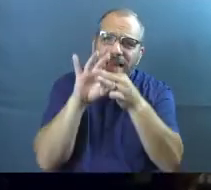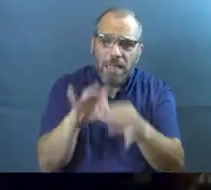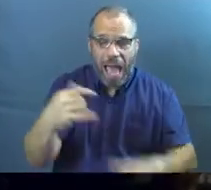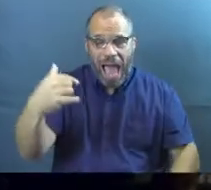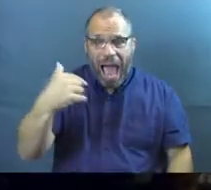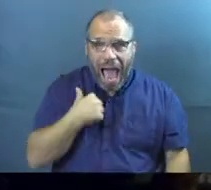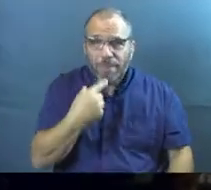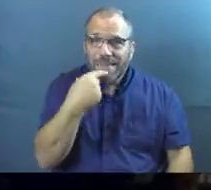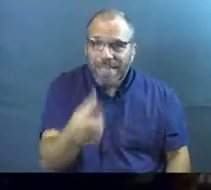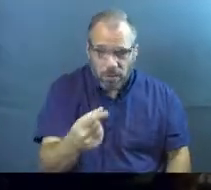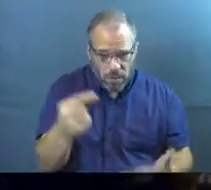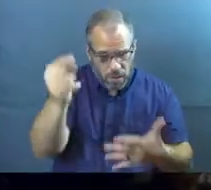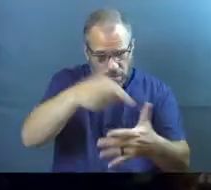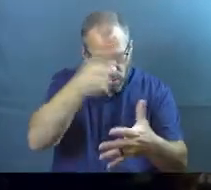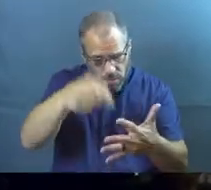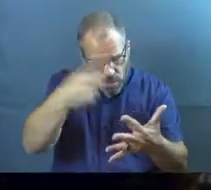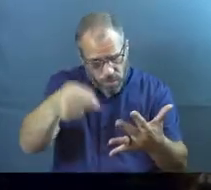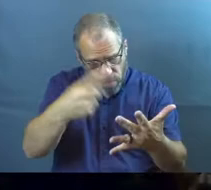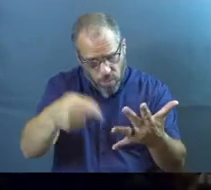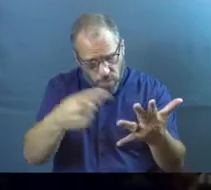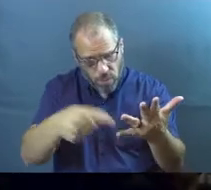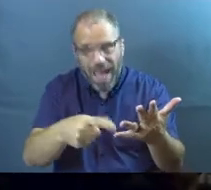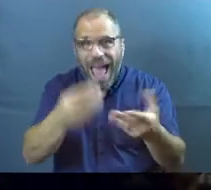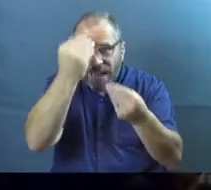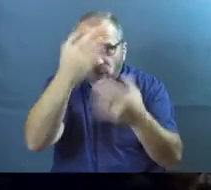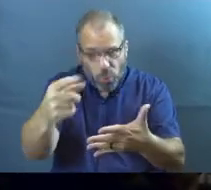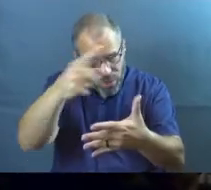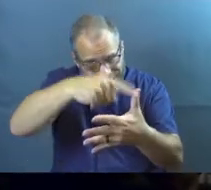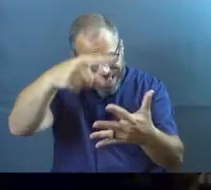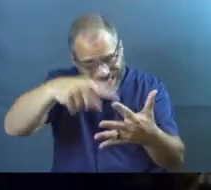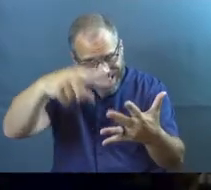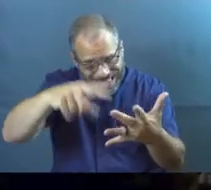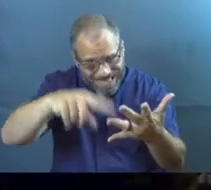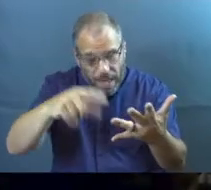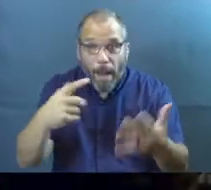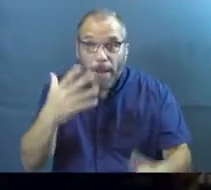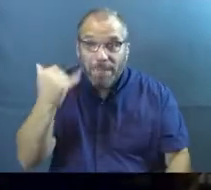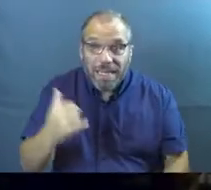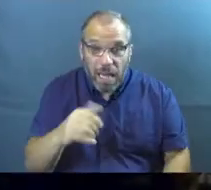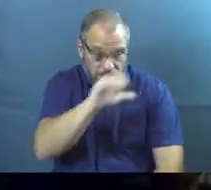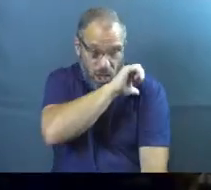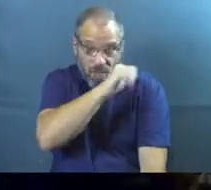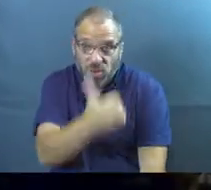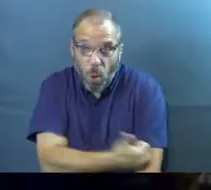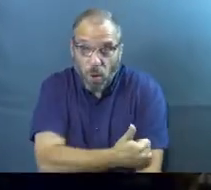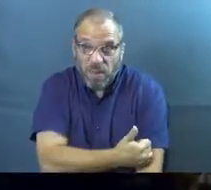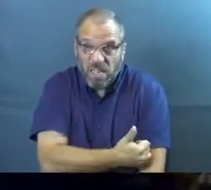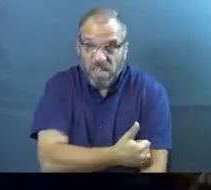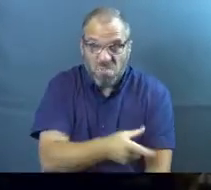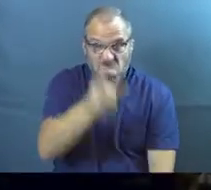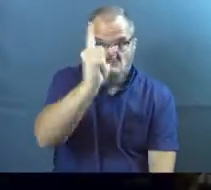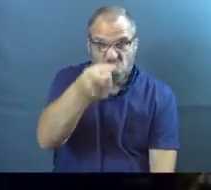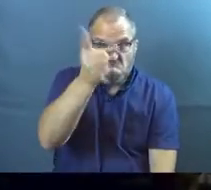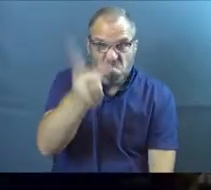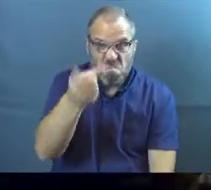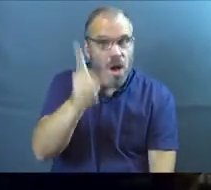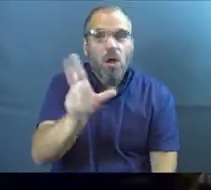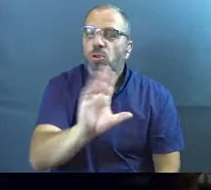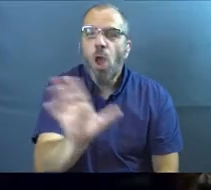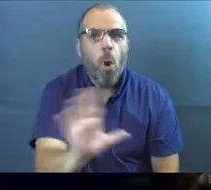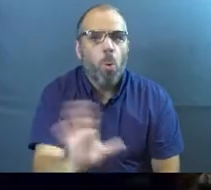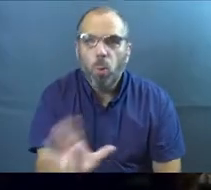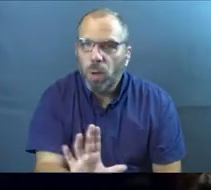Like, I'm going to tell you stuff and I need you to do that stuff. Is it because it's an authoritarian dictatorship with God?